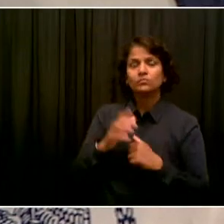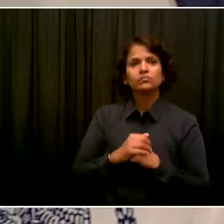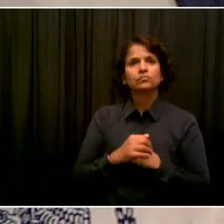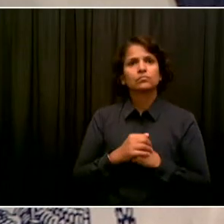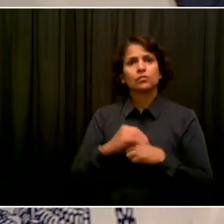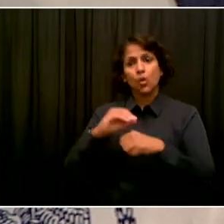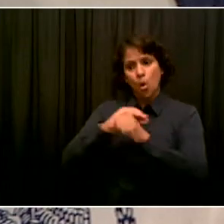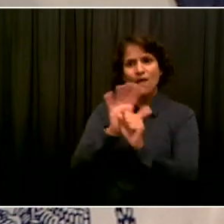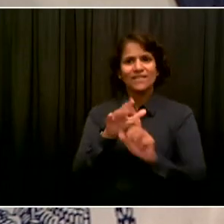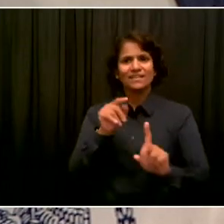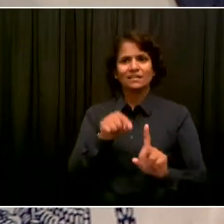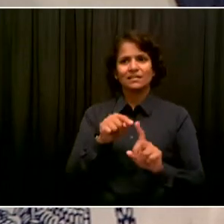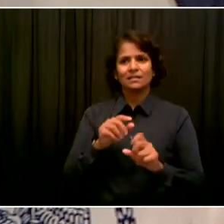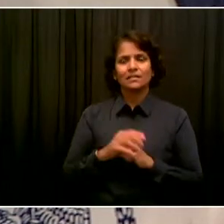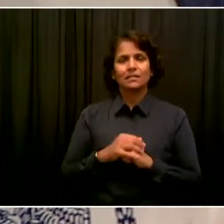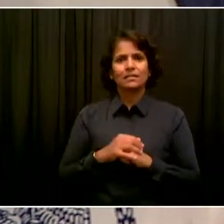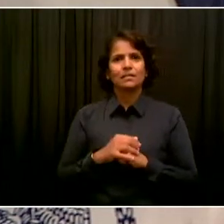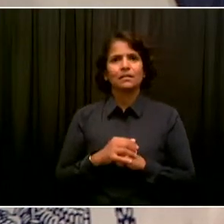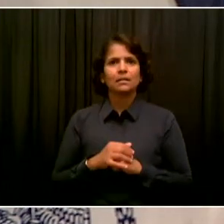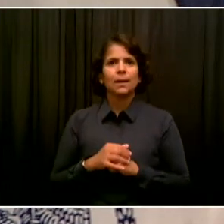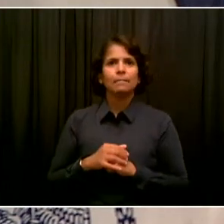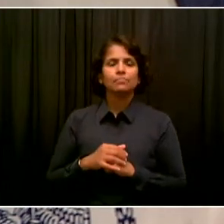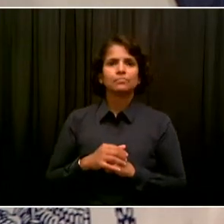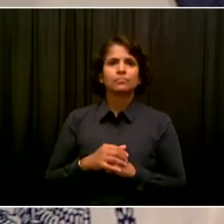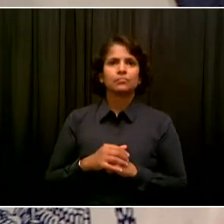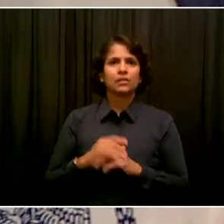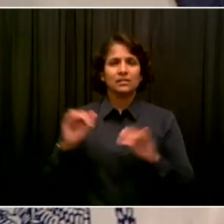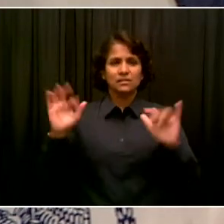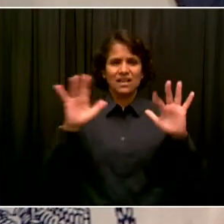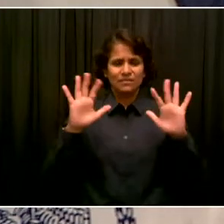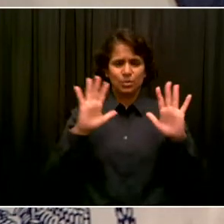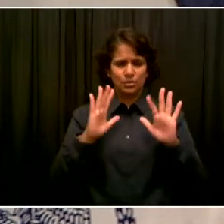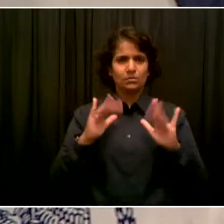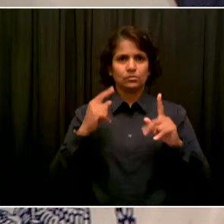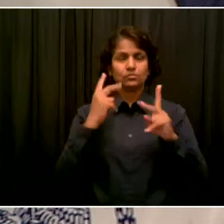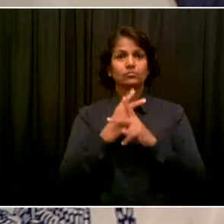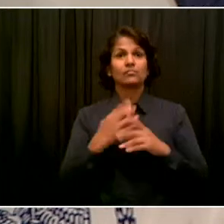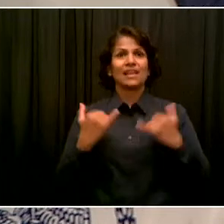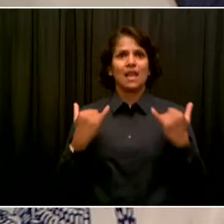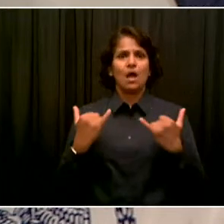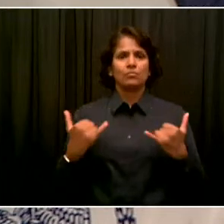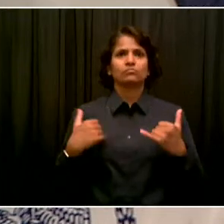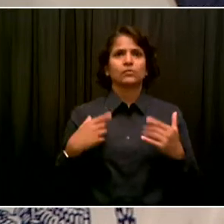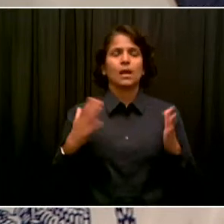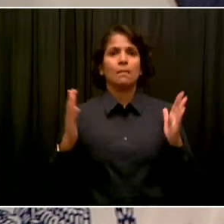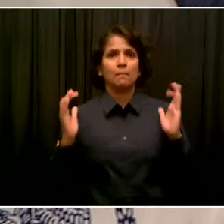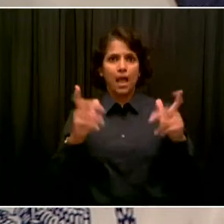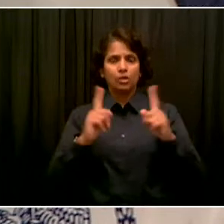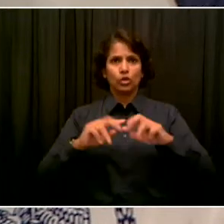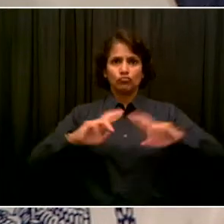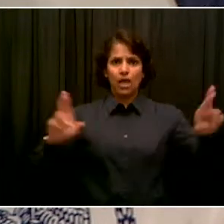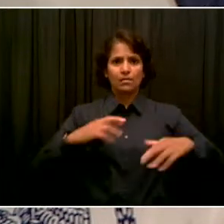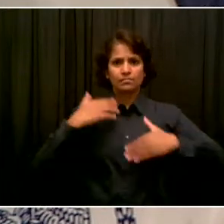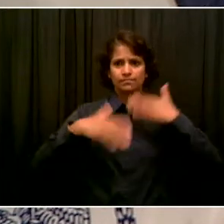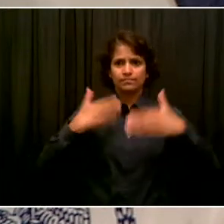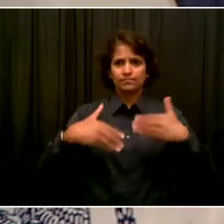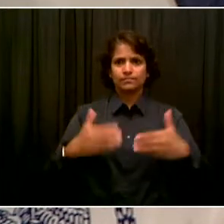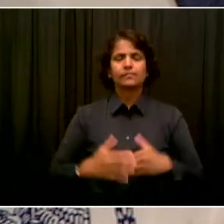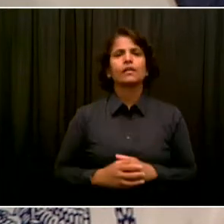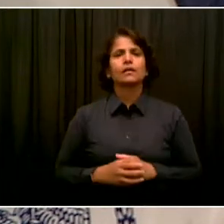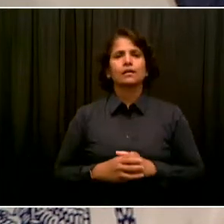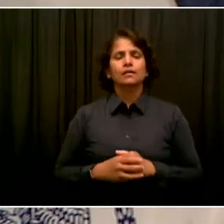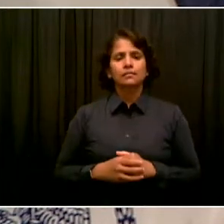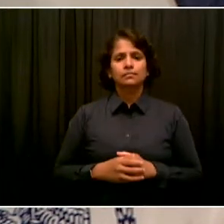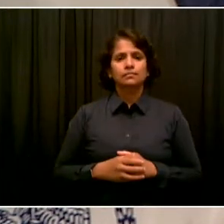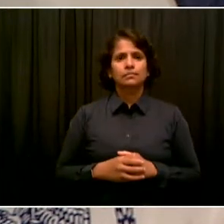on track. There was certainly some issue with a private vendor we were dealing with. We're just doing this now. It will be up and running